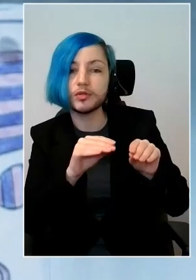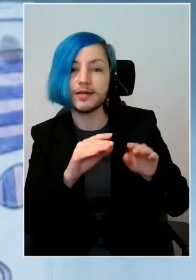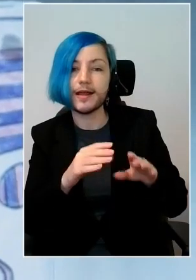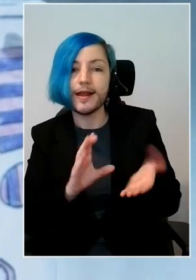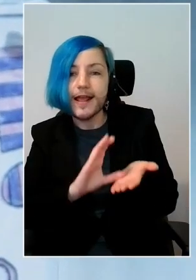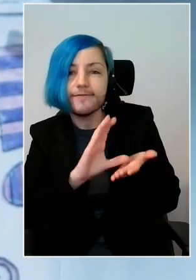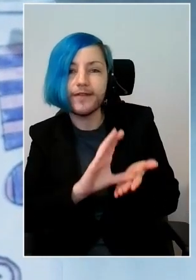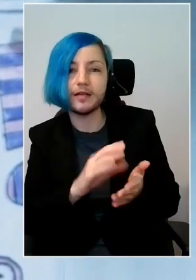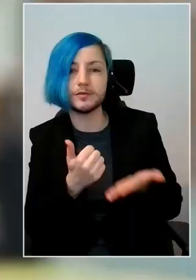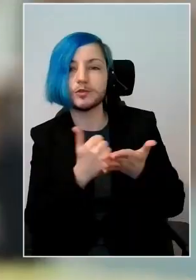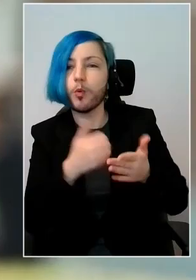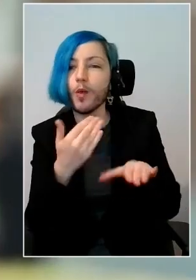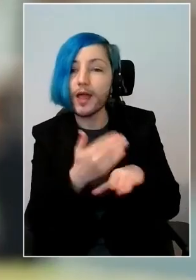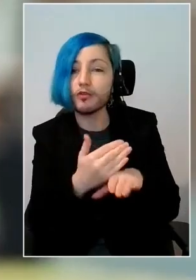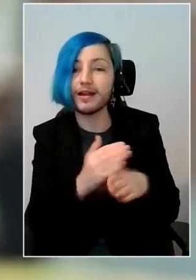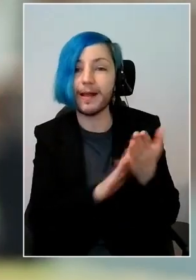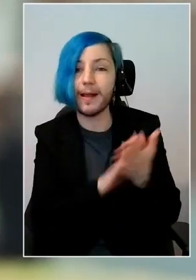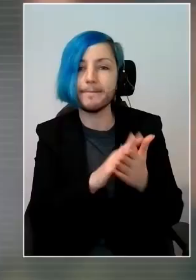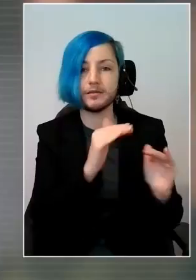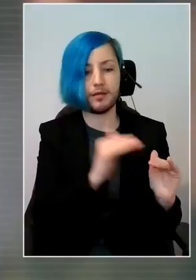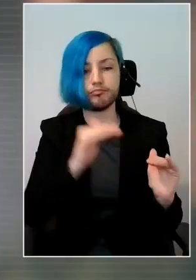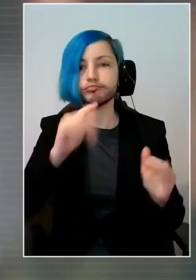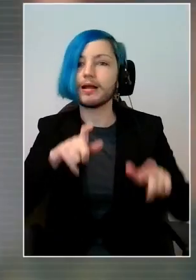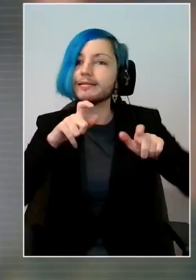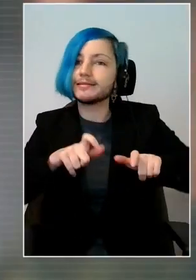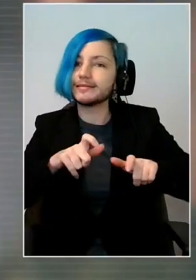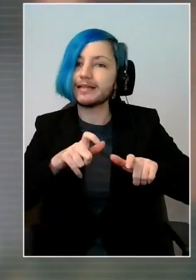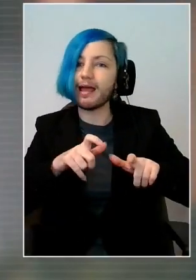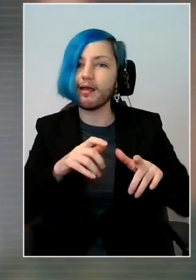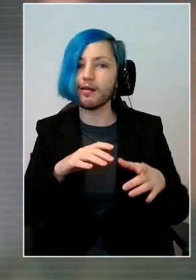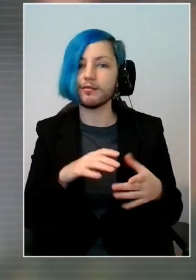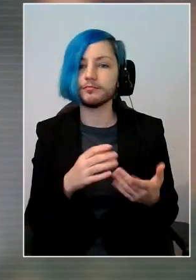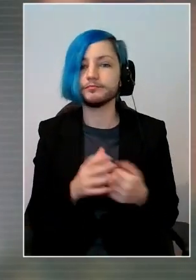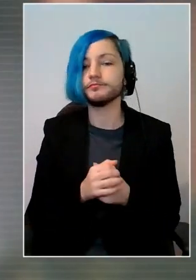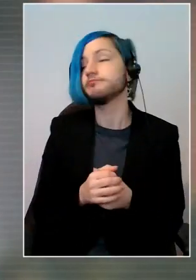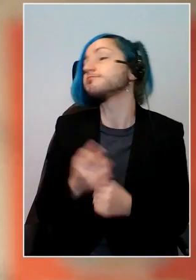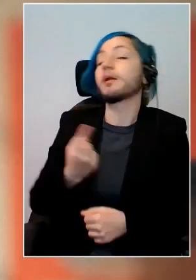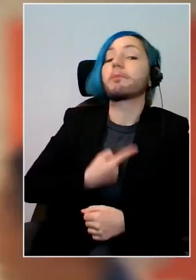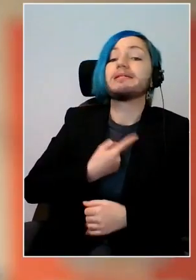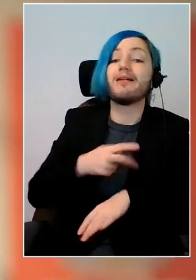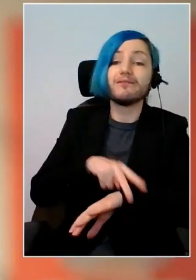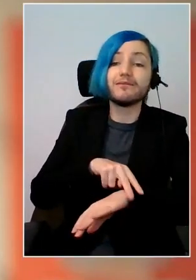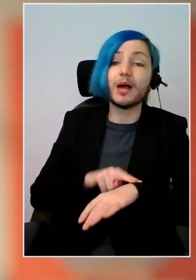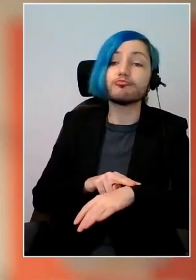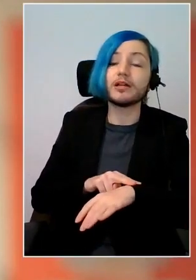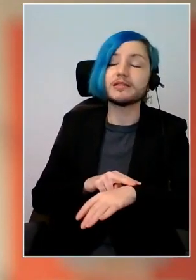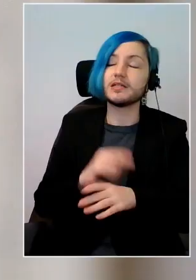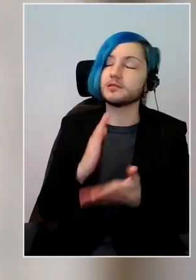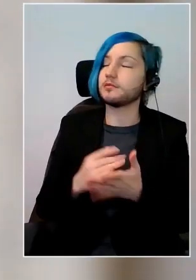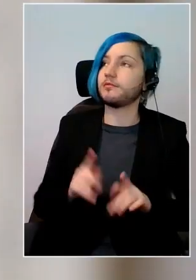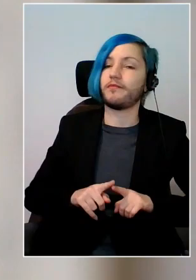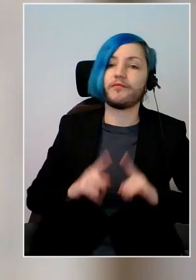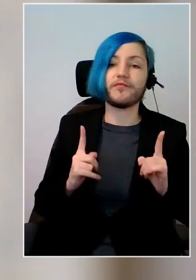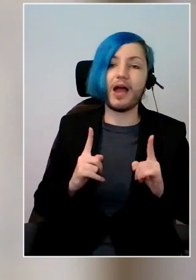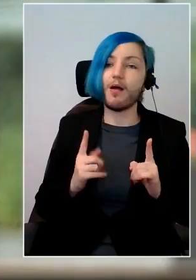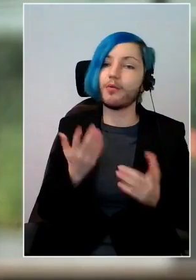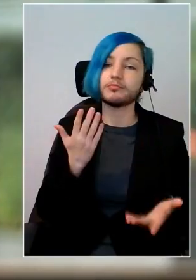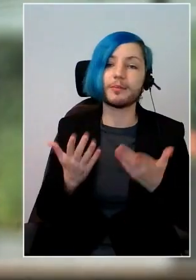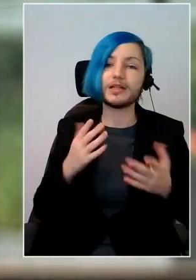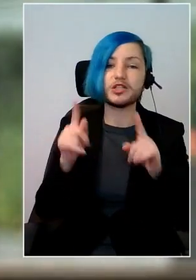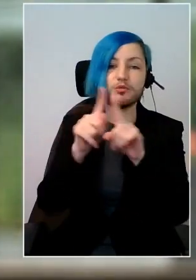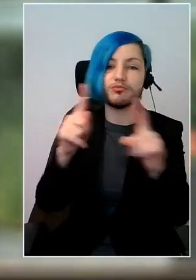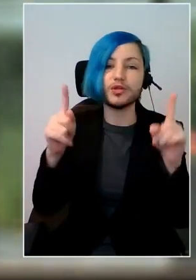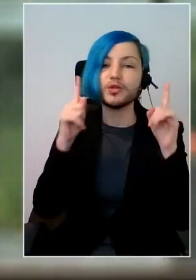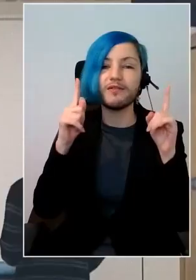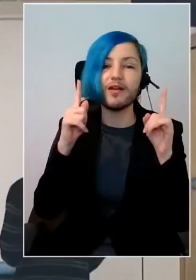their career and their development, then they'll stay with us. Being an apprentice is really different from just being a